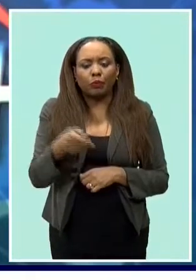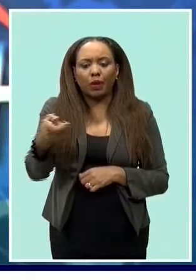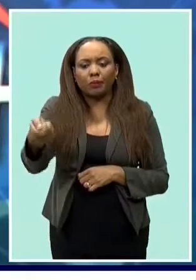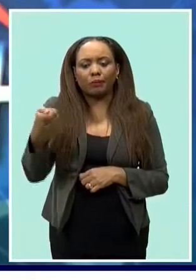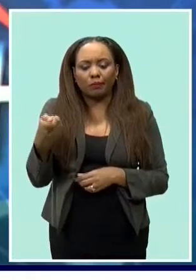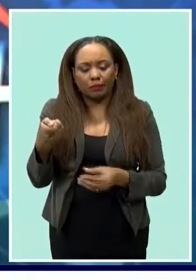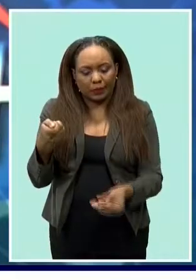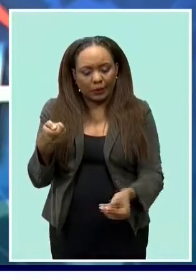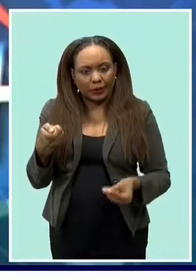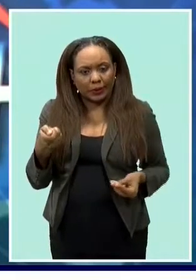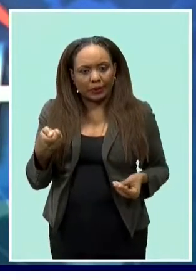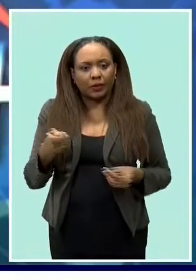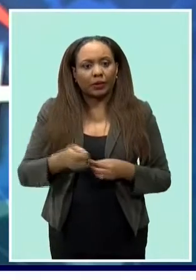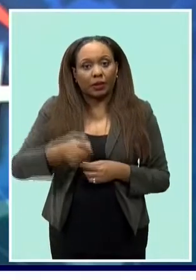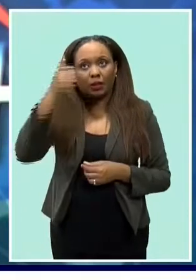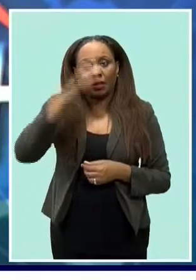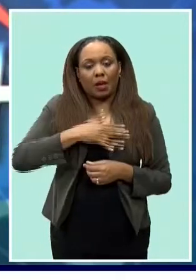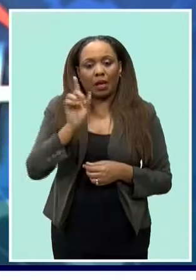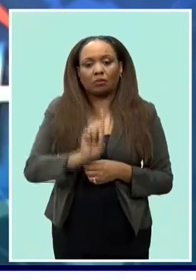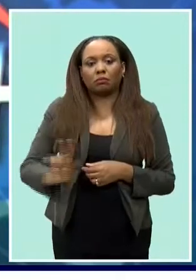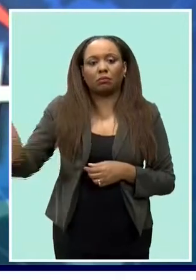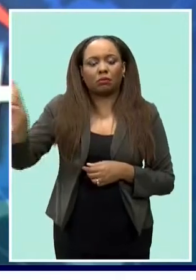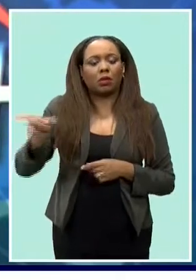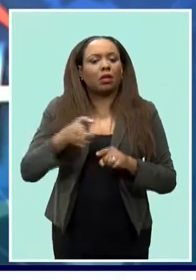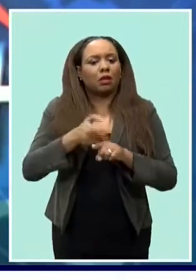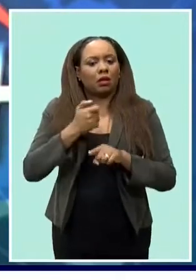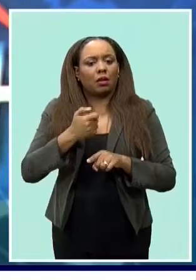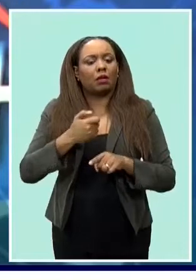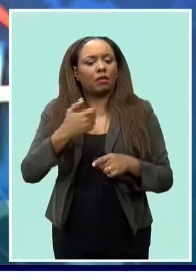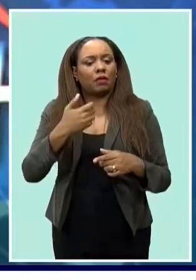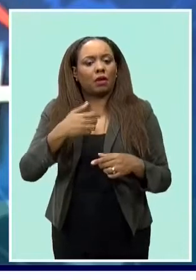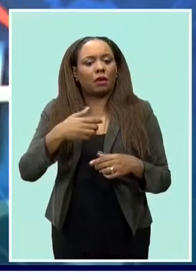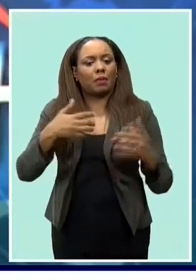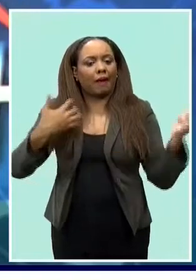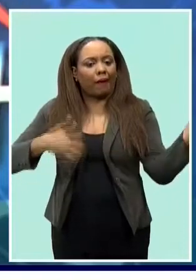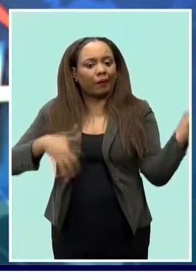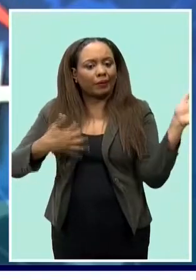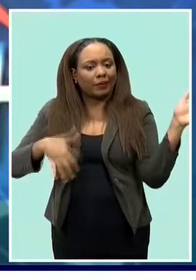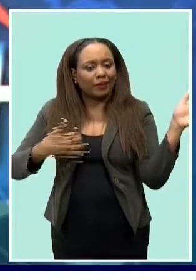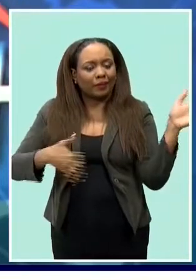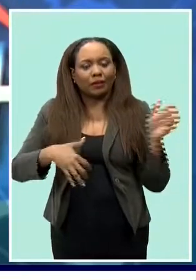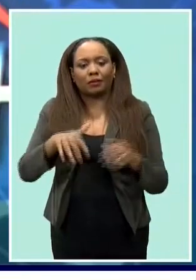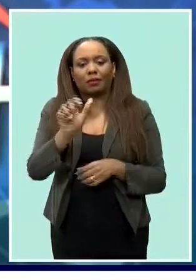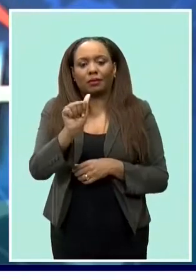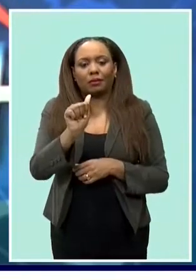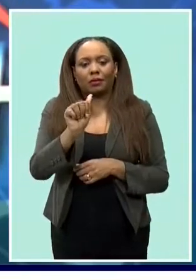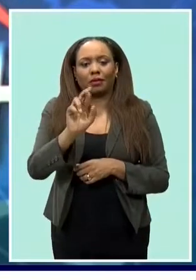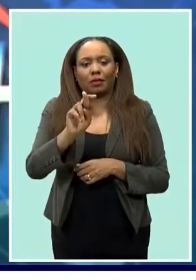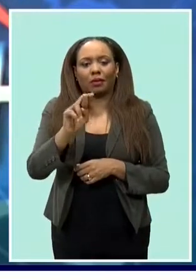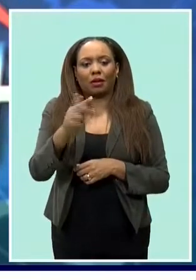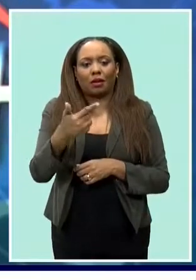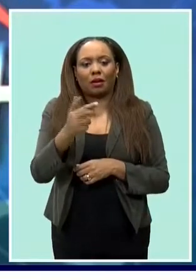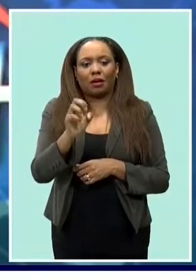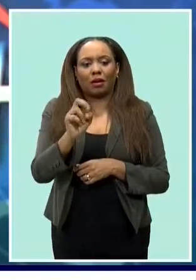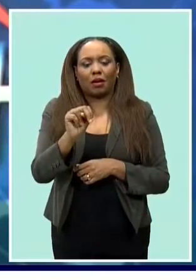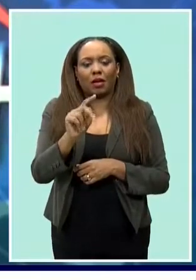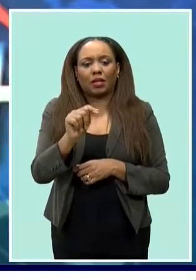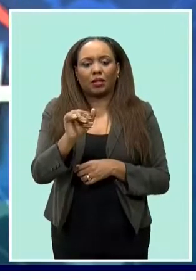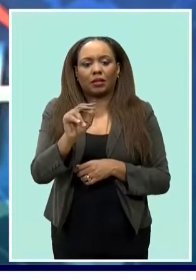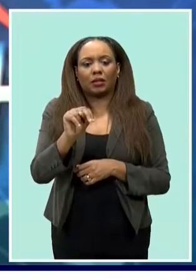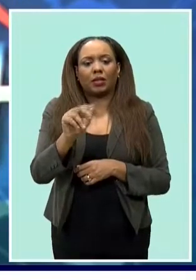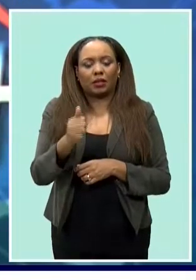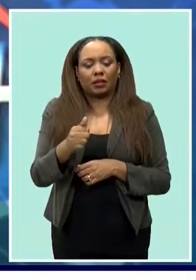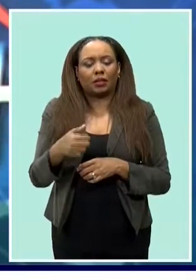national, appeared in the District A Magistrates Court today, where he pleaded not guilty to stealing $3,040 belonging to the Barbados